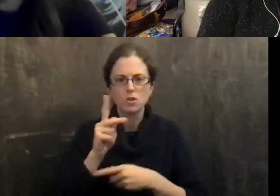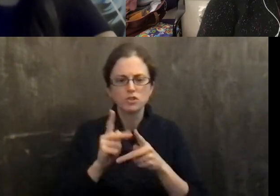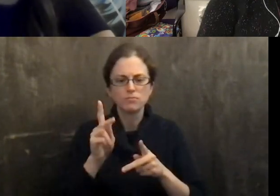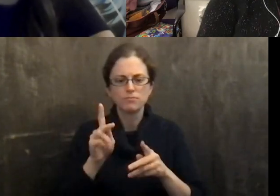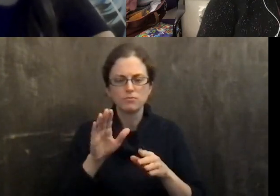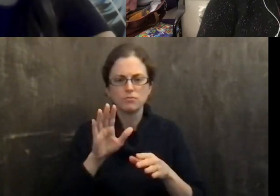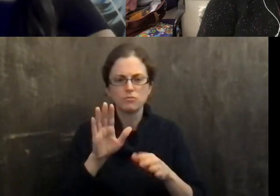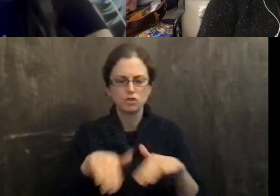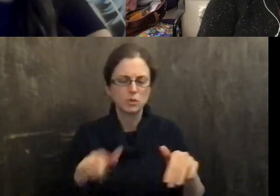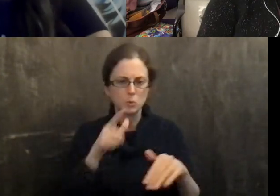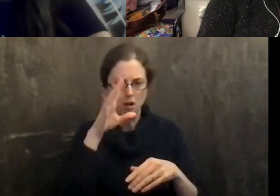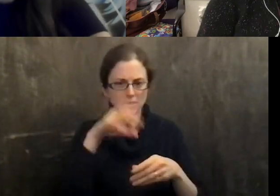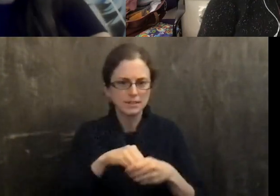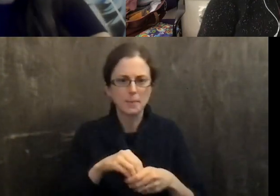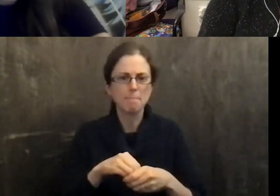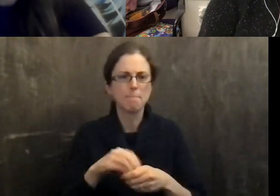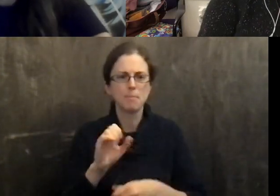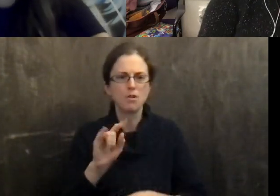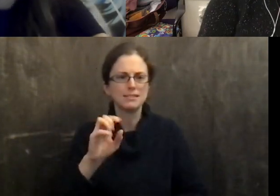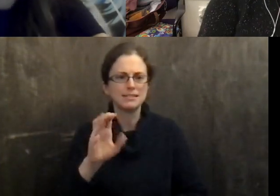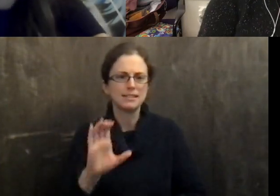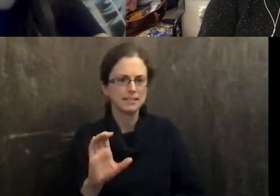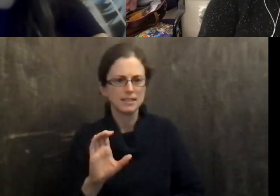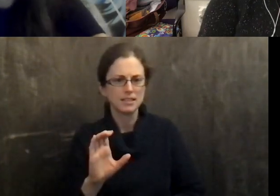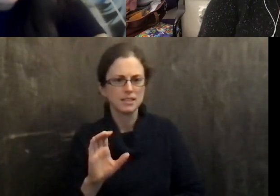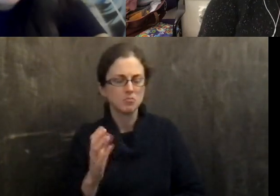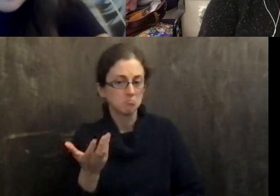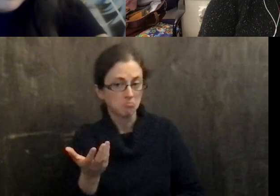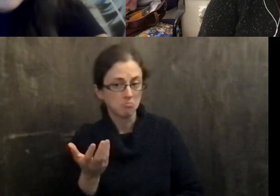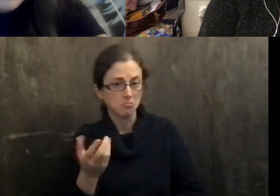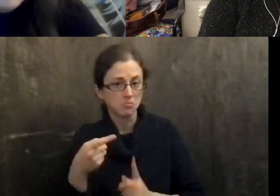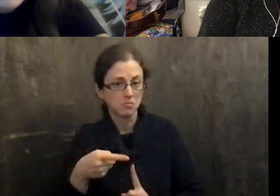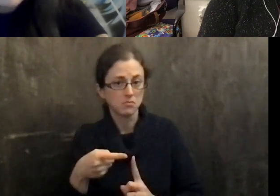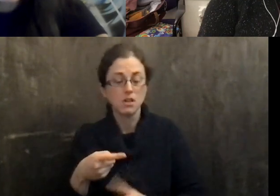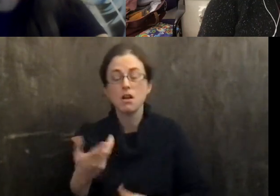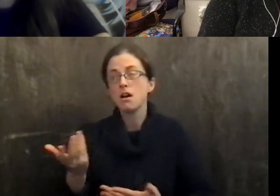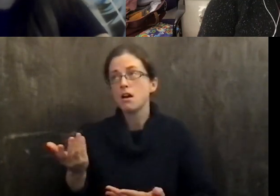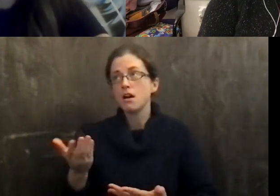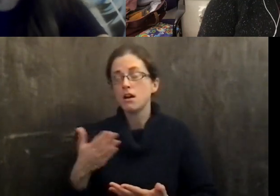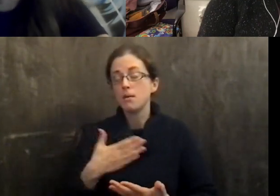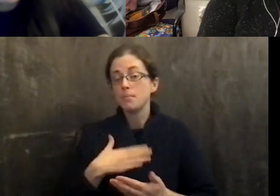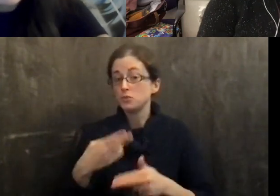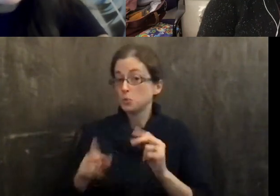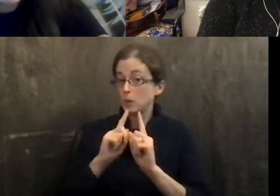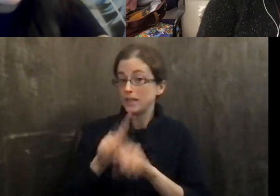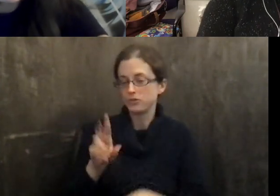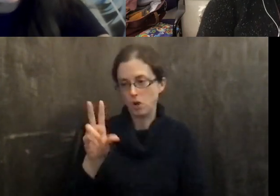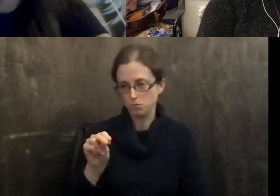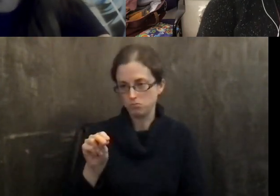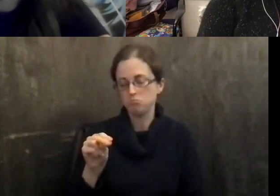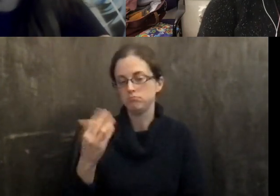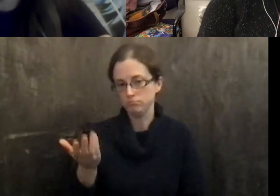So my answer is no. And then my longer answer is we have to recognize